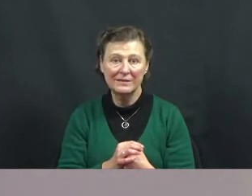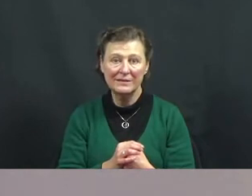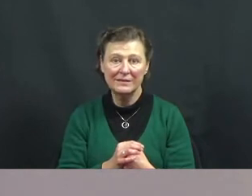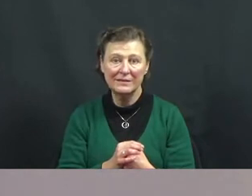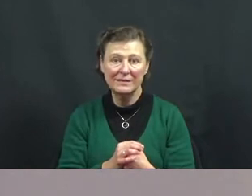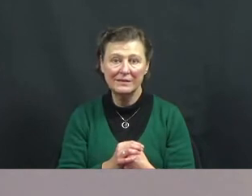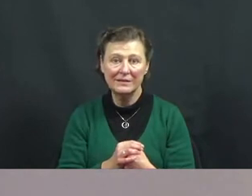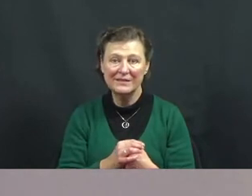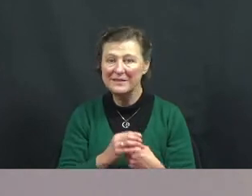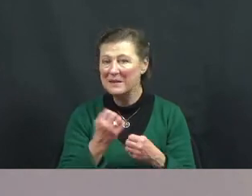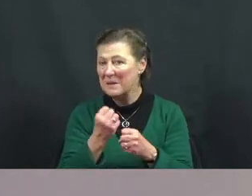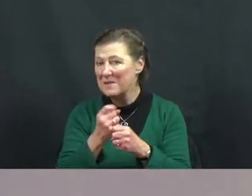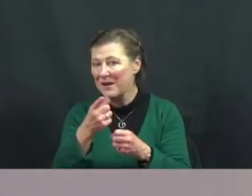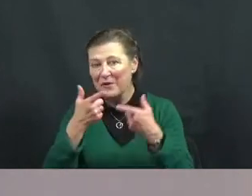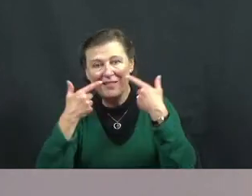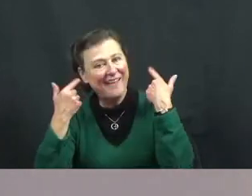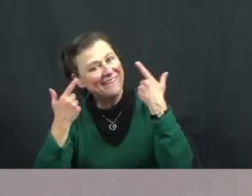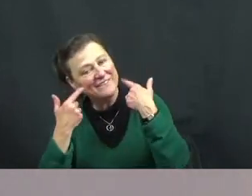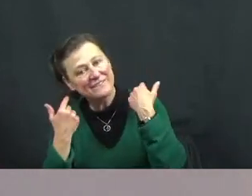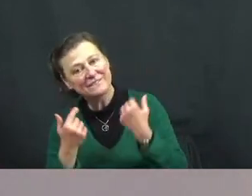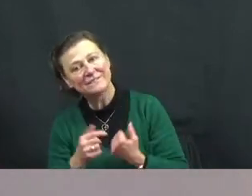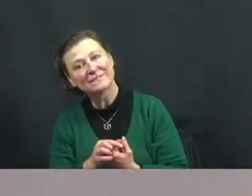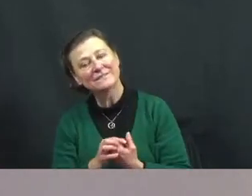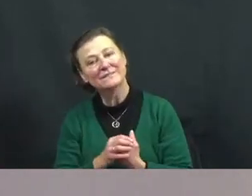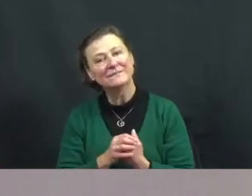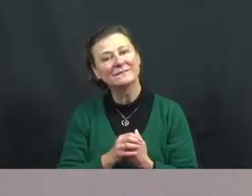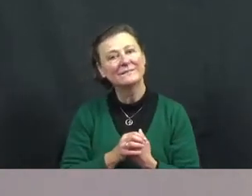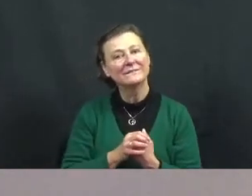Let it make you laugh.